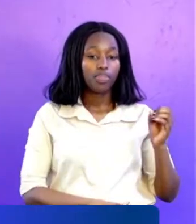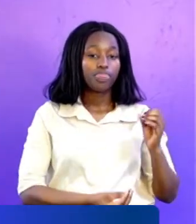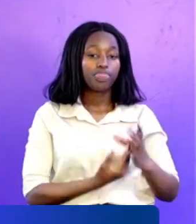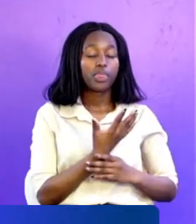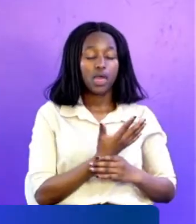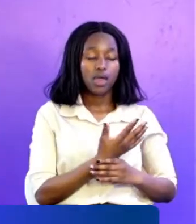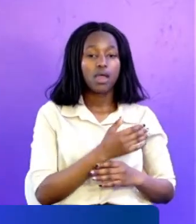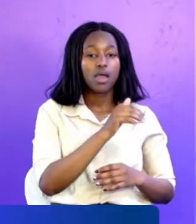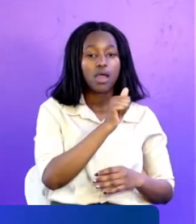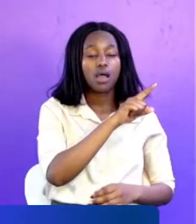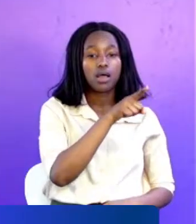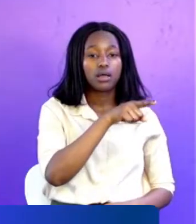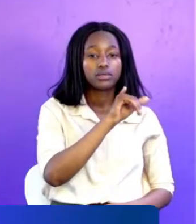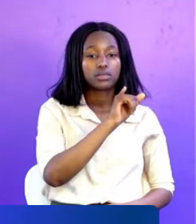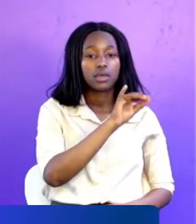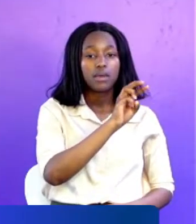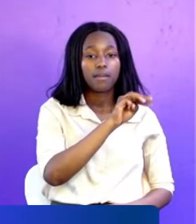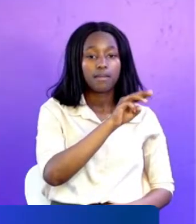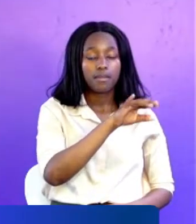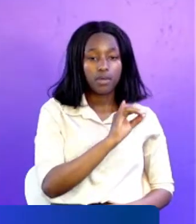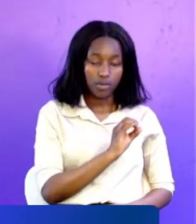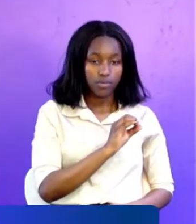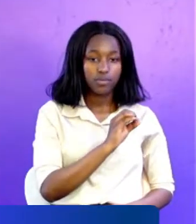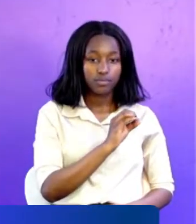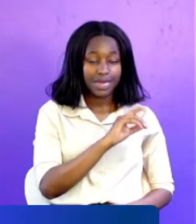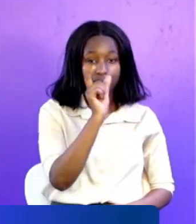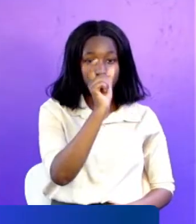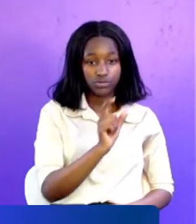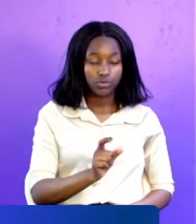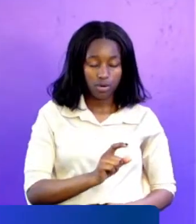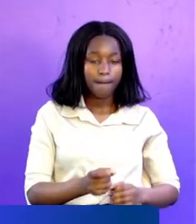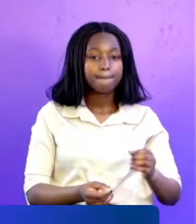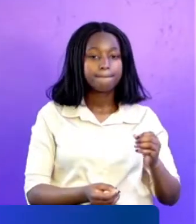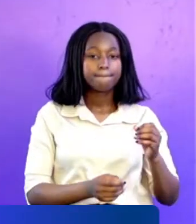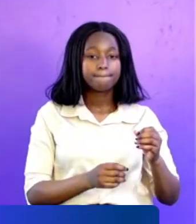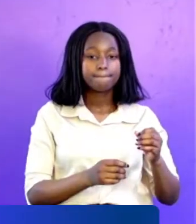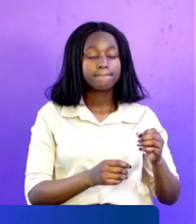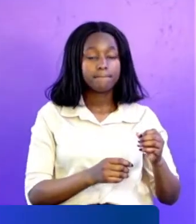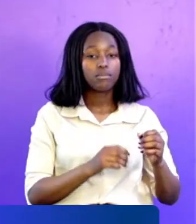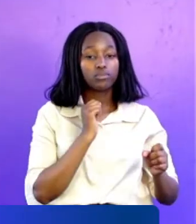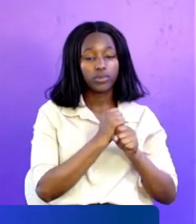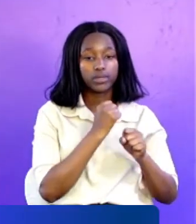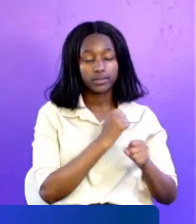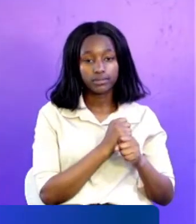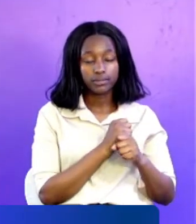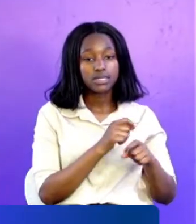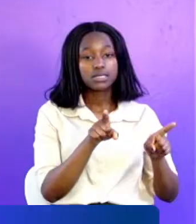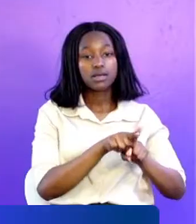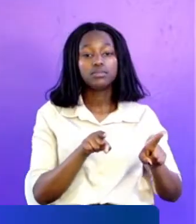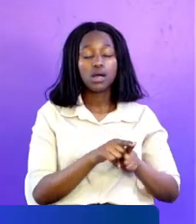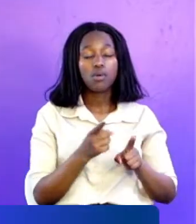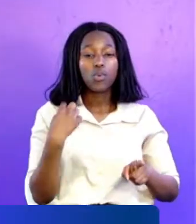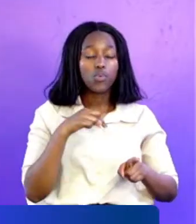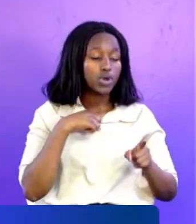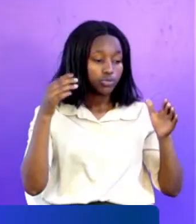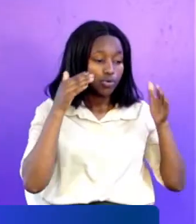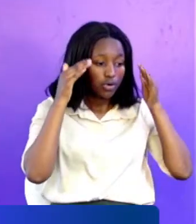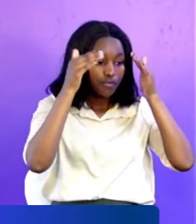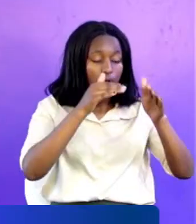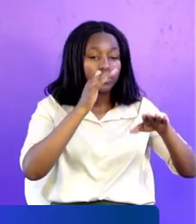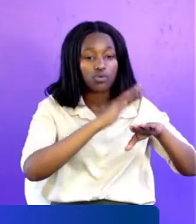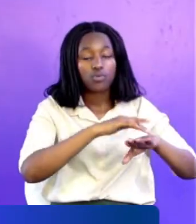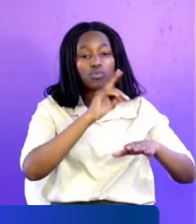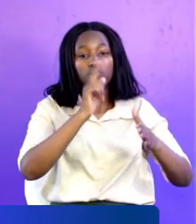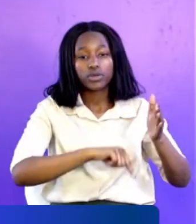Stanley. I'm the one who wrote Azimio Regional Manifesto. Yeah. And we looked at a certain economic